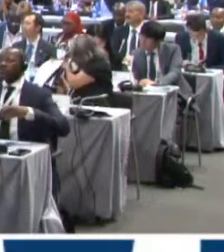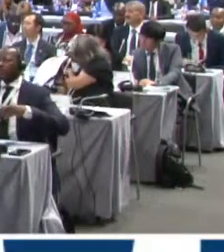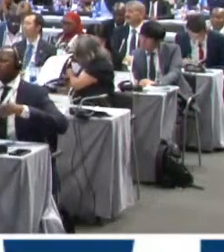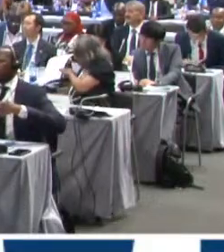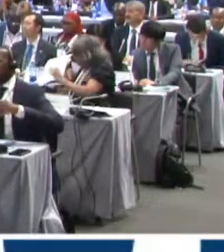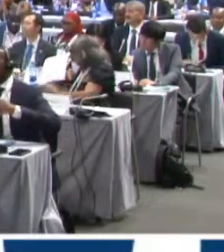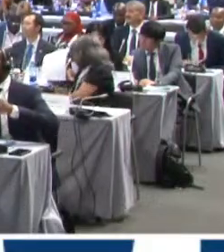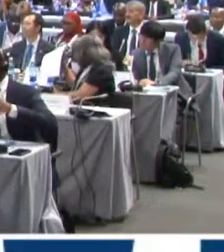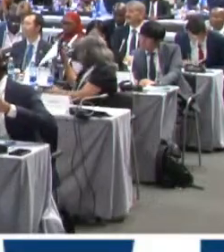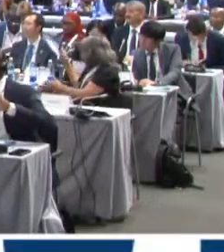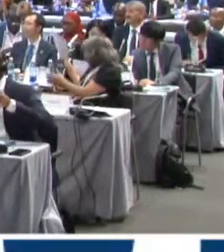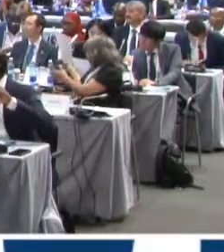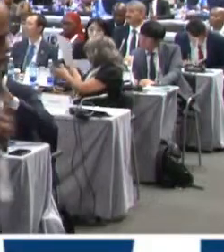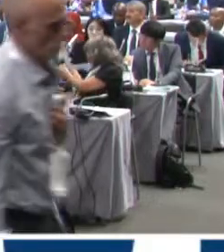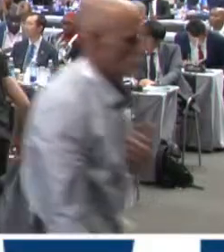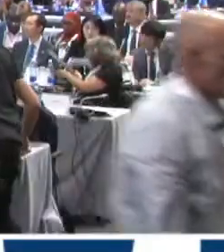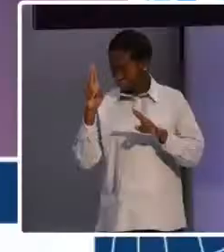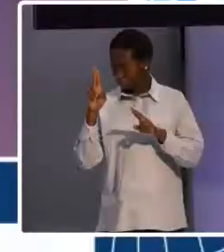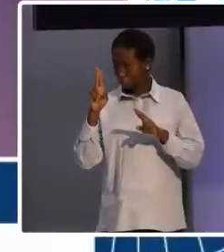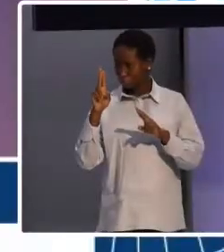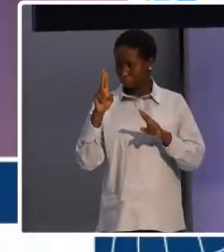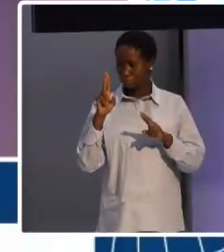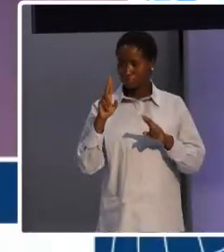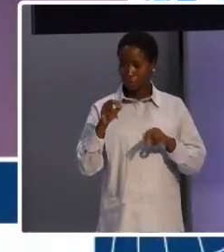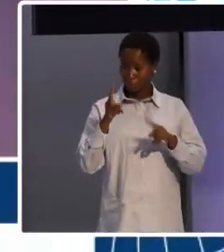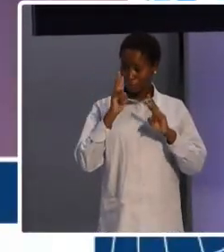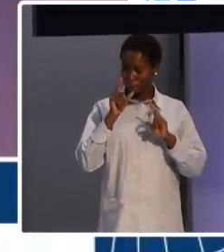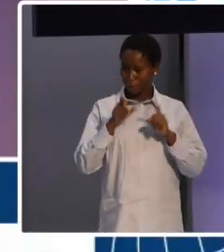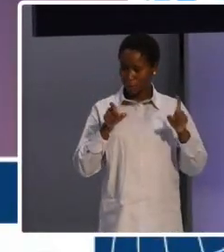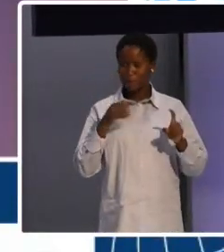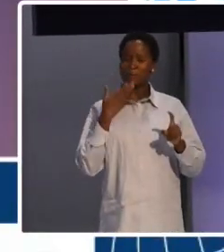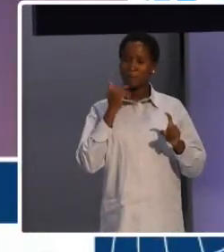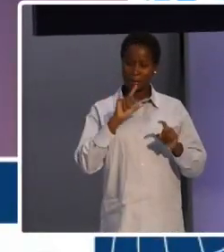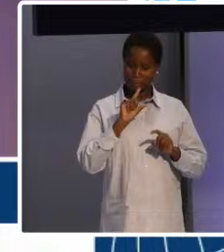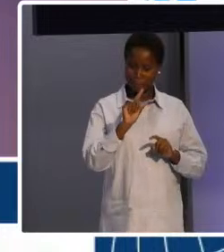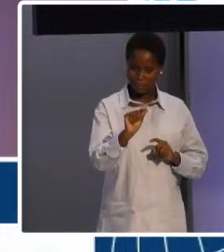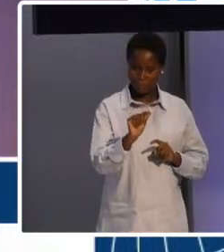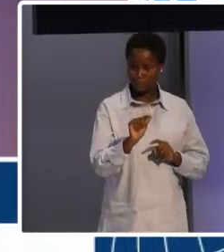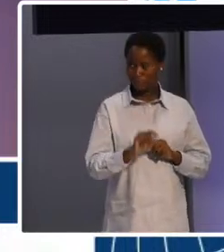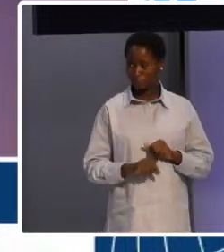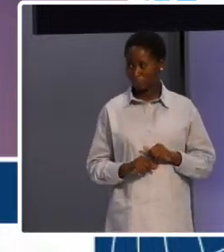To the honorable guests at the top, may I ask you to take your leave, please.